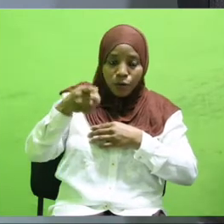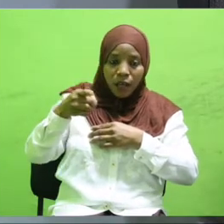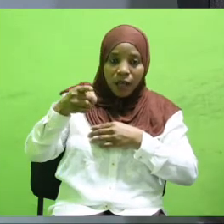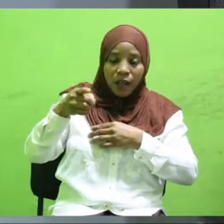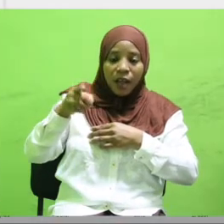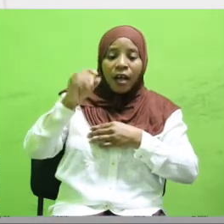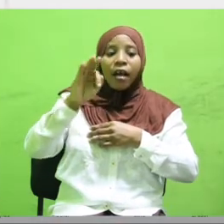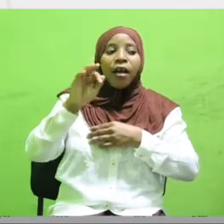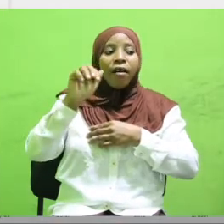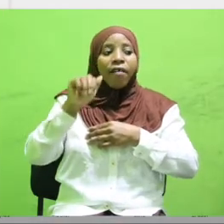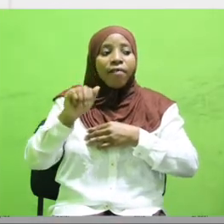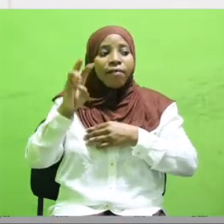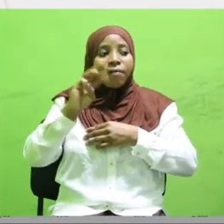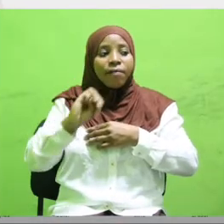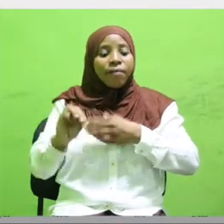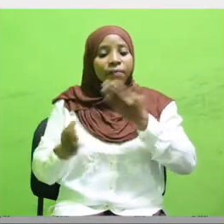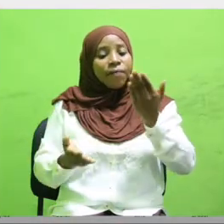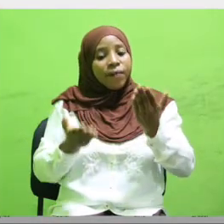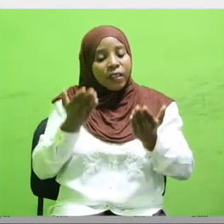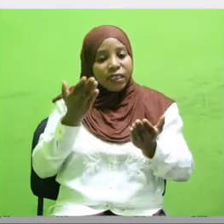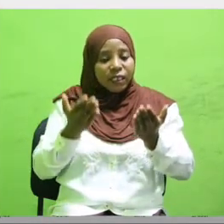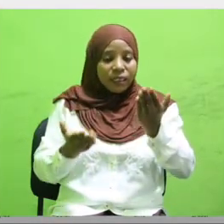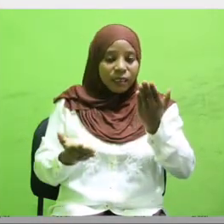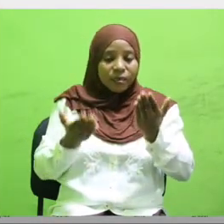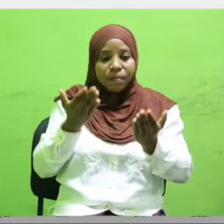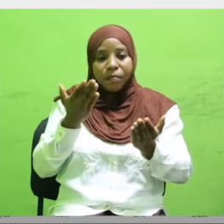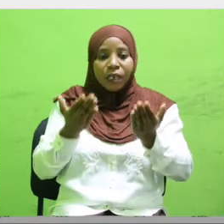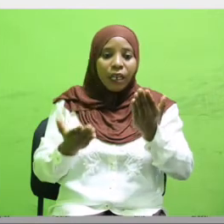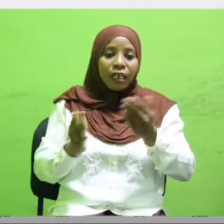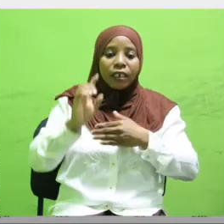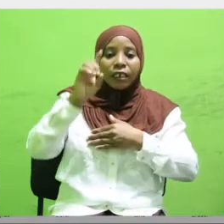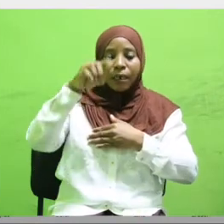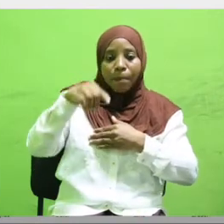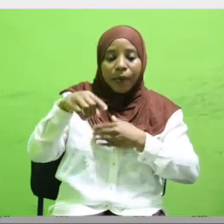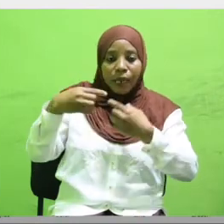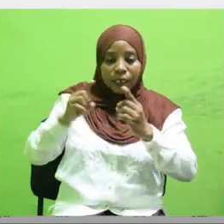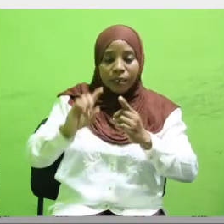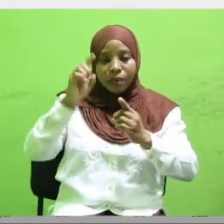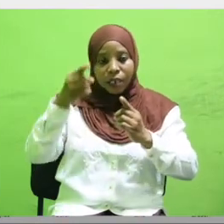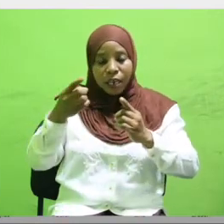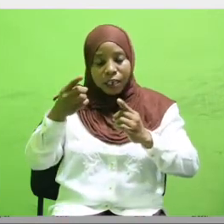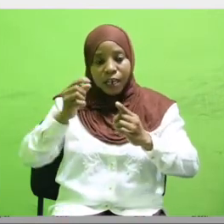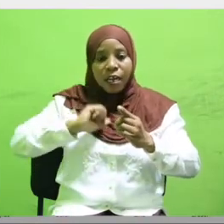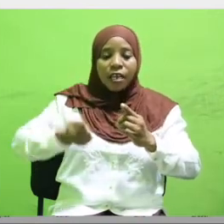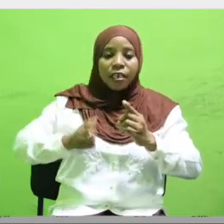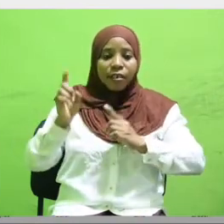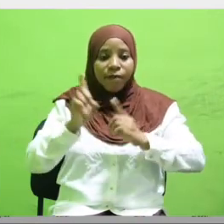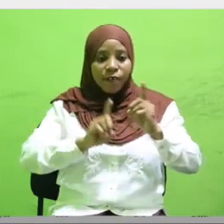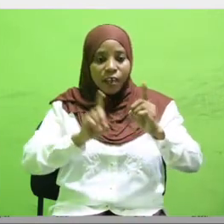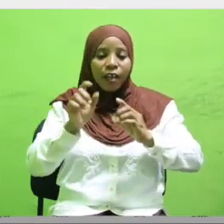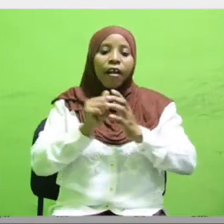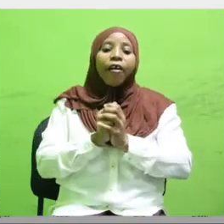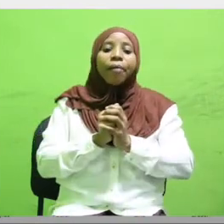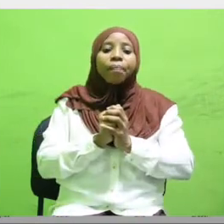in what ways are plants similar to fungi. So we're just told to mention